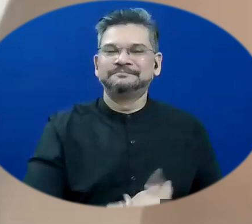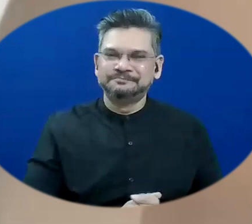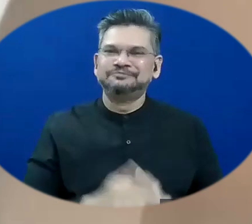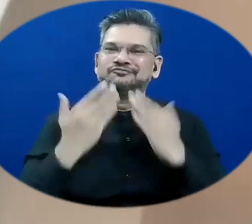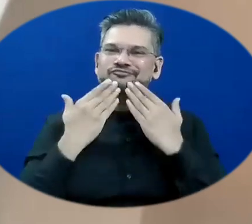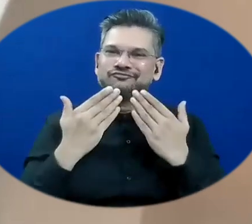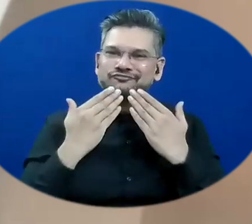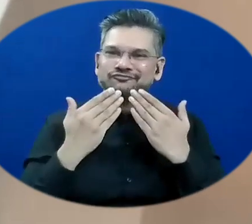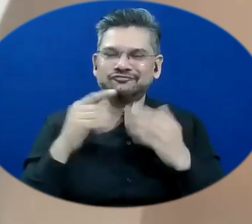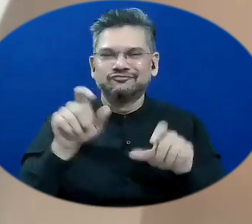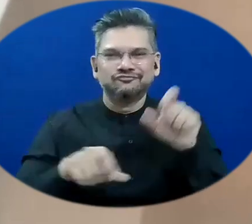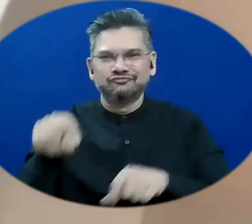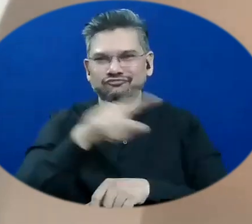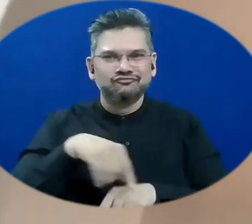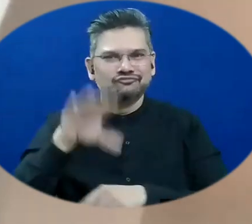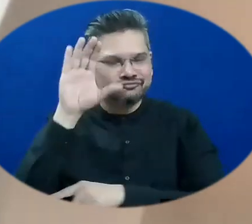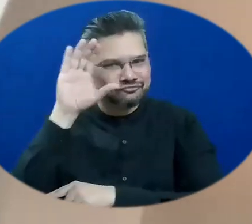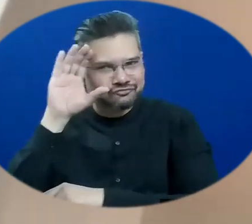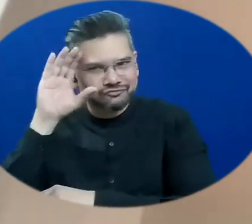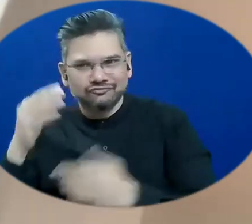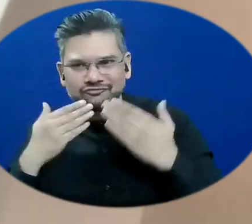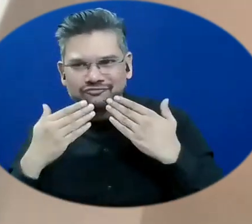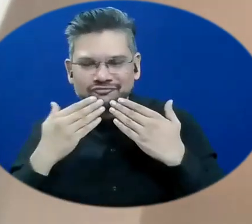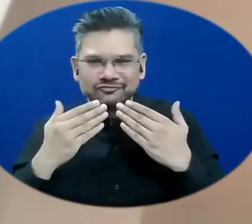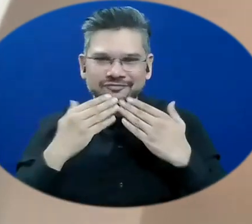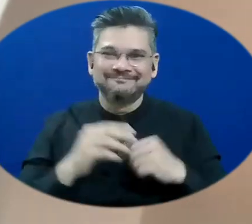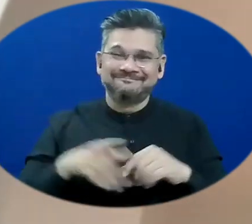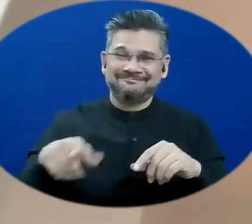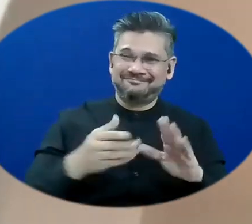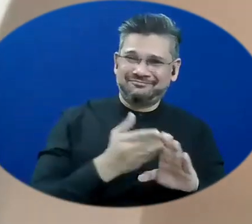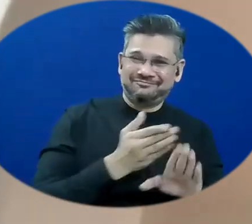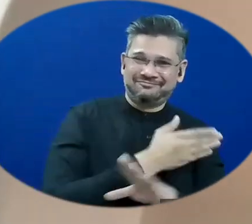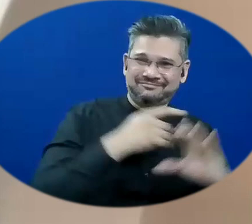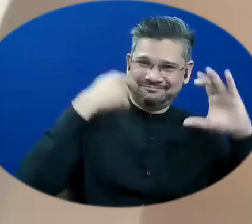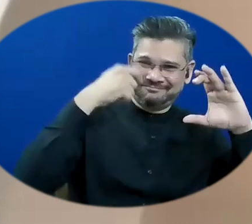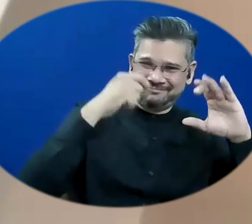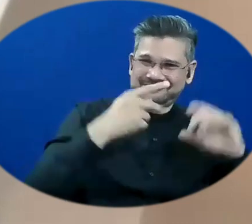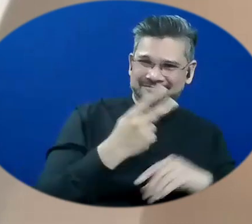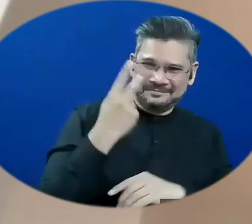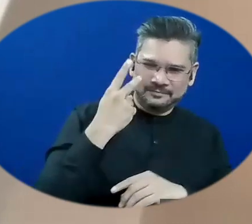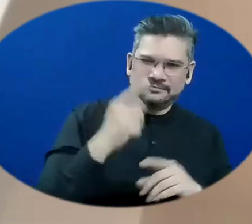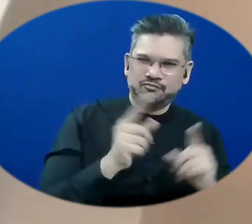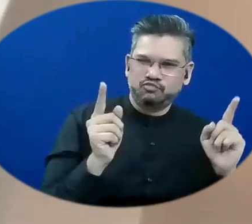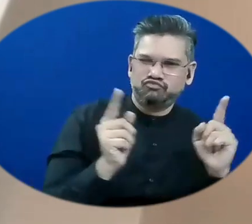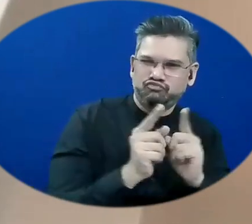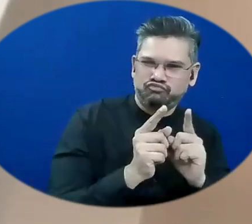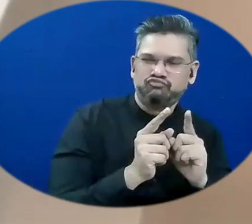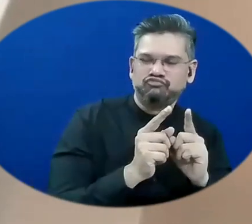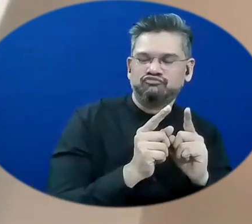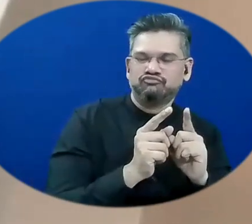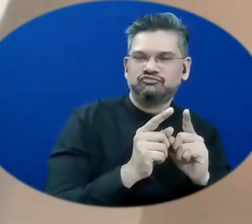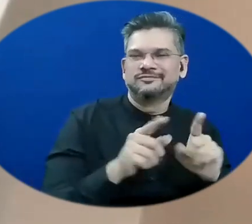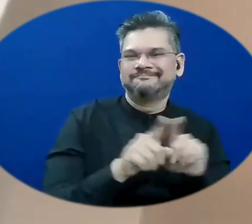a small piece, a trailer of a documentary we are filming, telling the story of the Walking the Talk for Dementia through the eyes of people living with